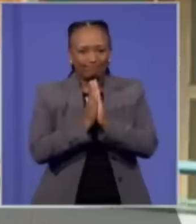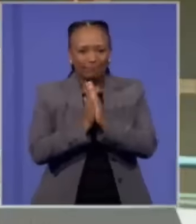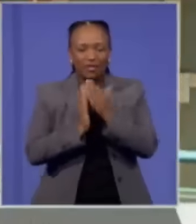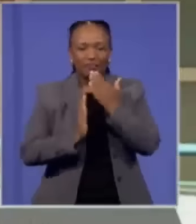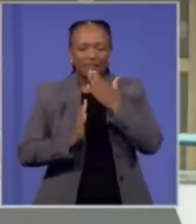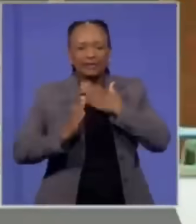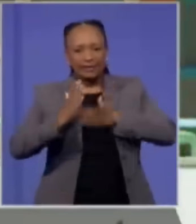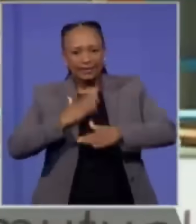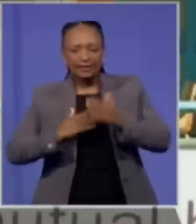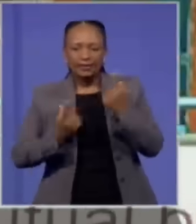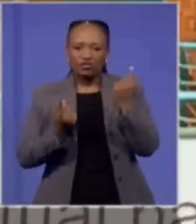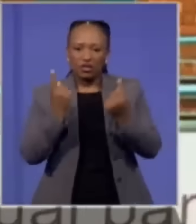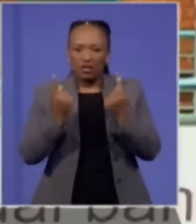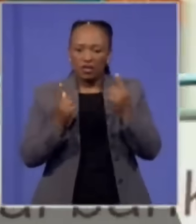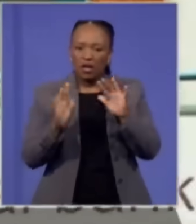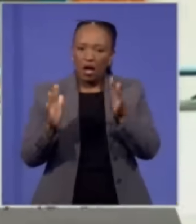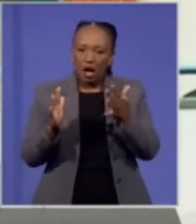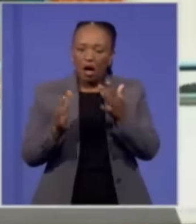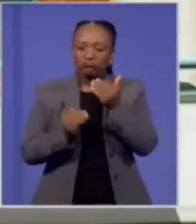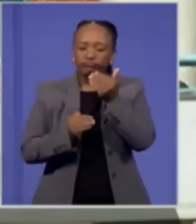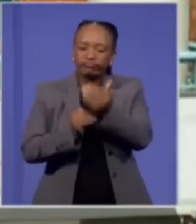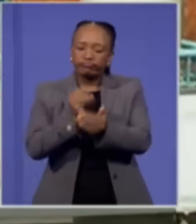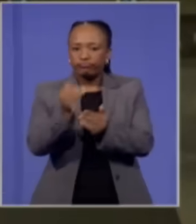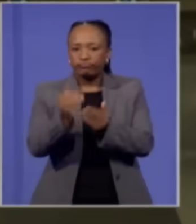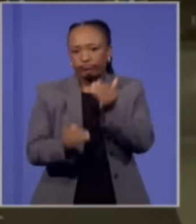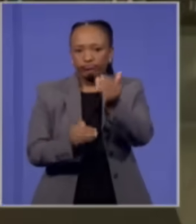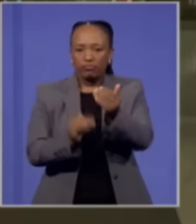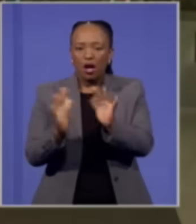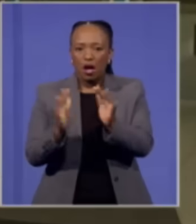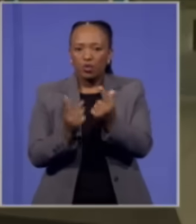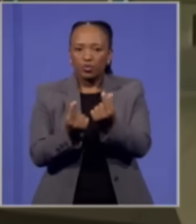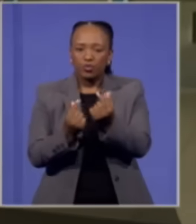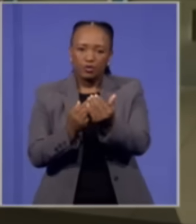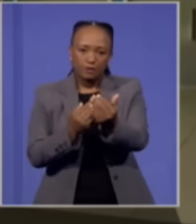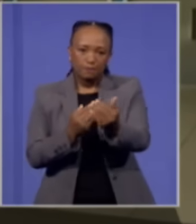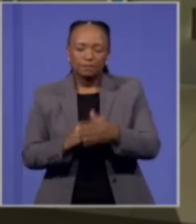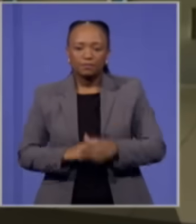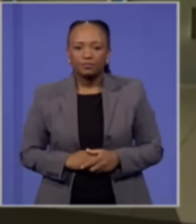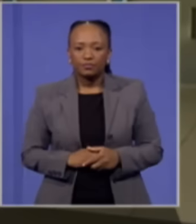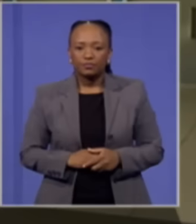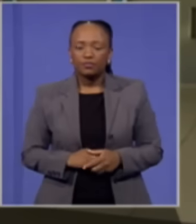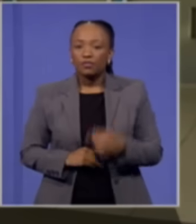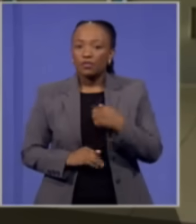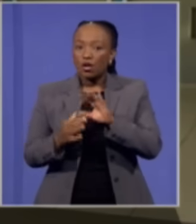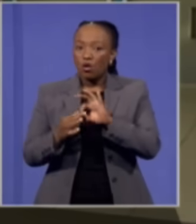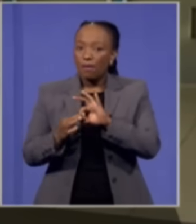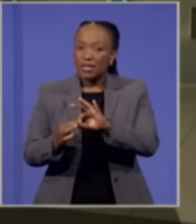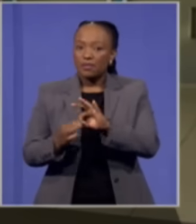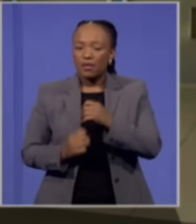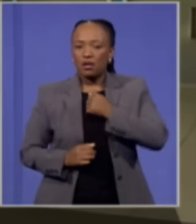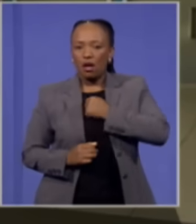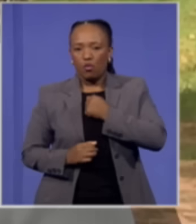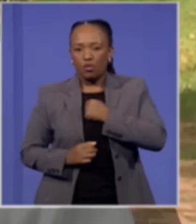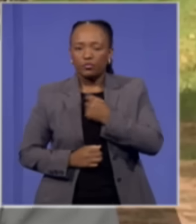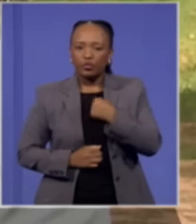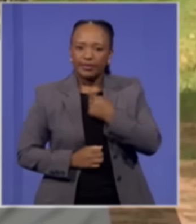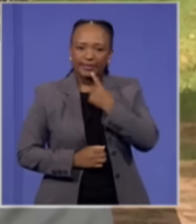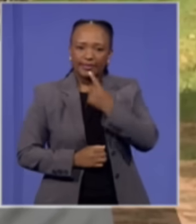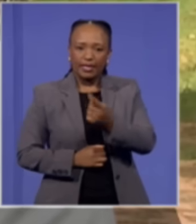o rerisana ka metjha e lokelang ho latelwa ho tloa mona. Our commitment to them was to say we are going